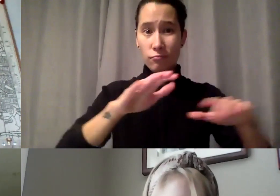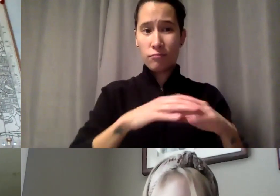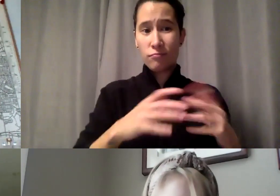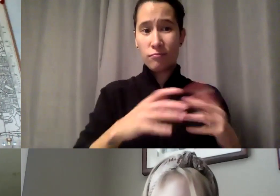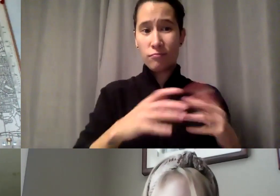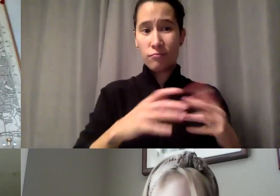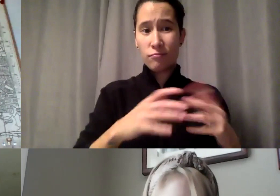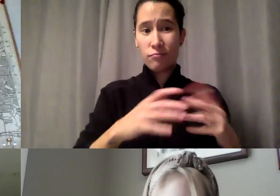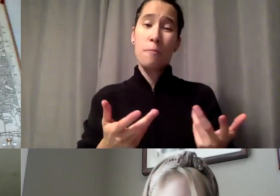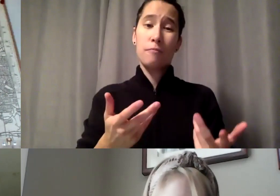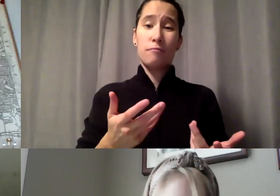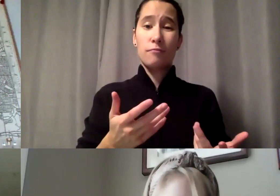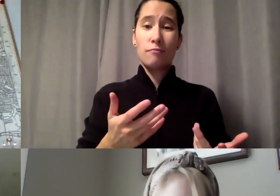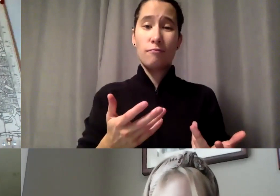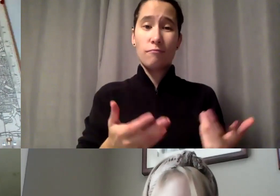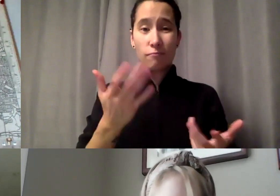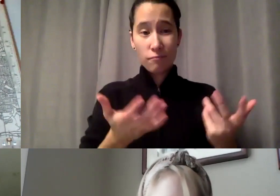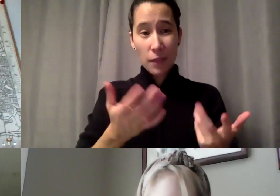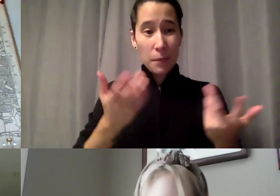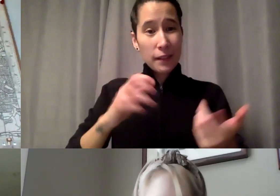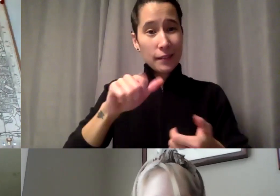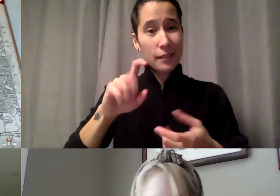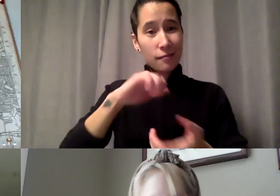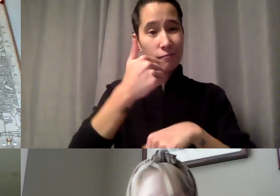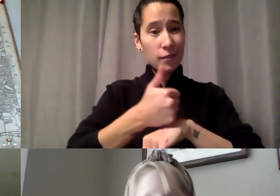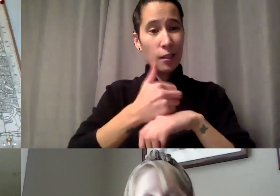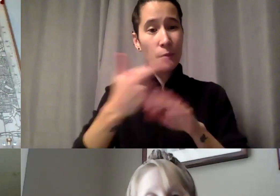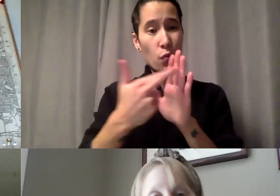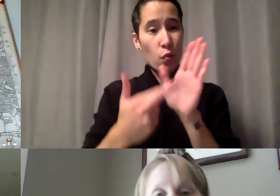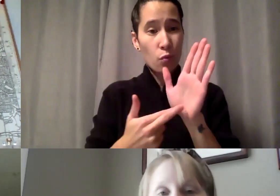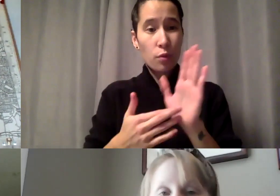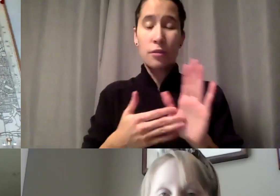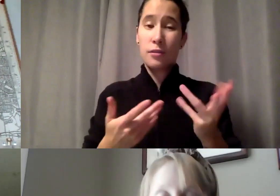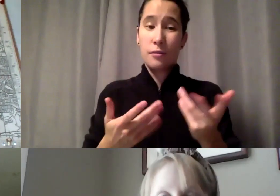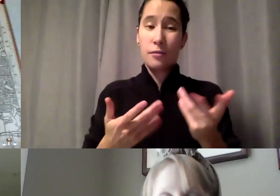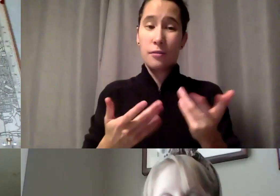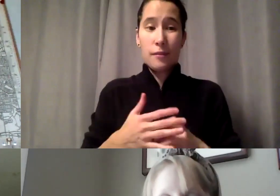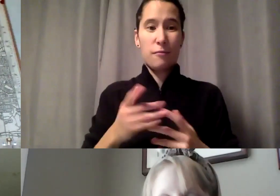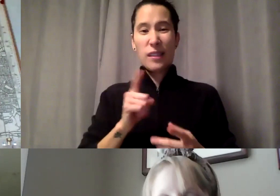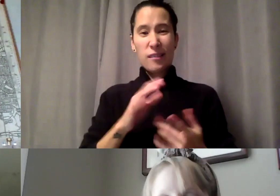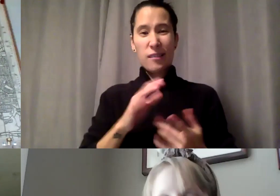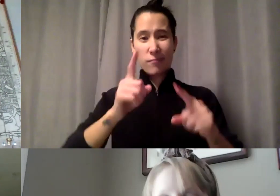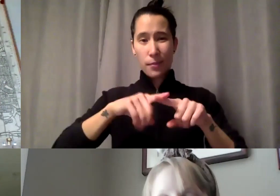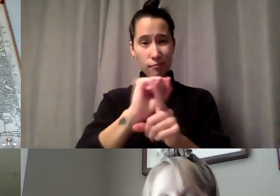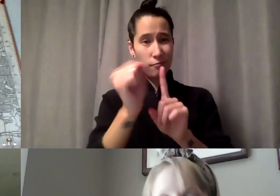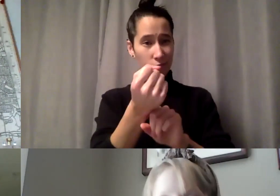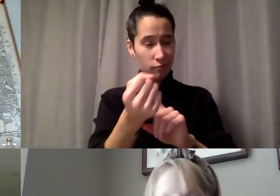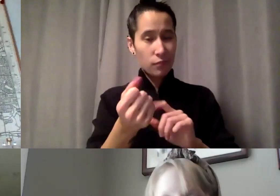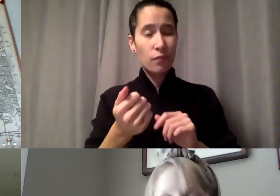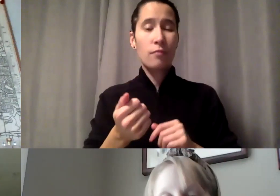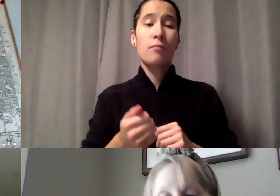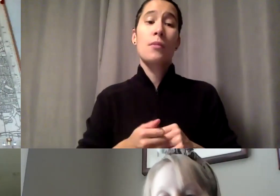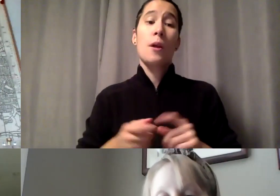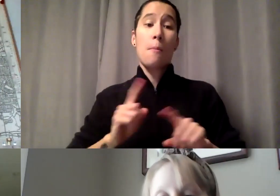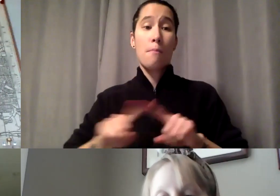in. Are we suggesting that? It's really situational, but our plea